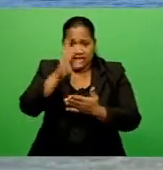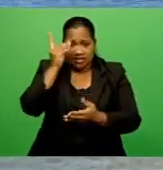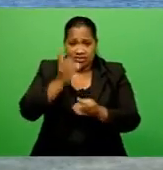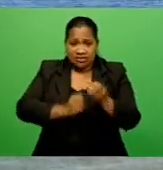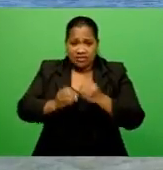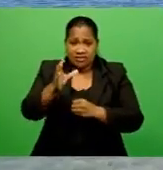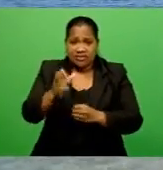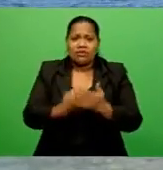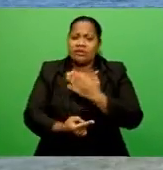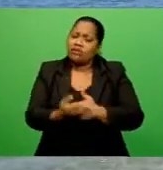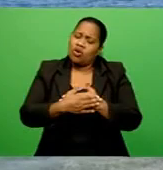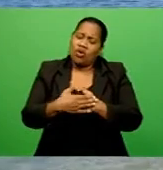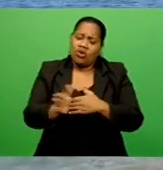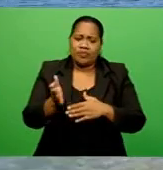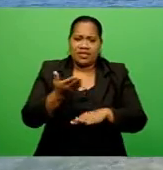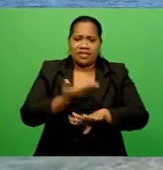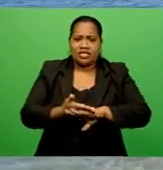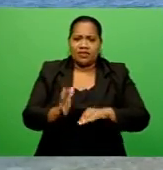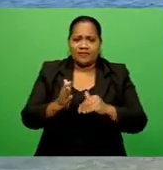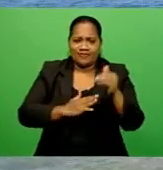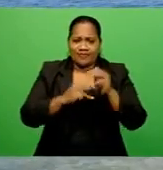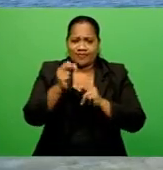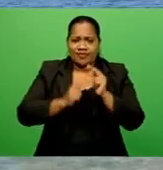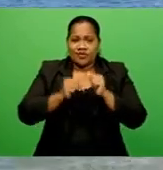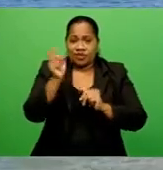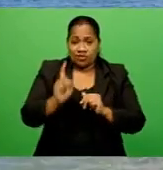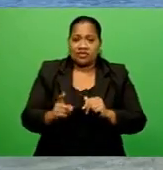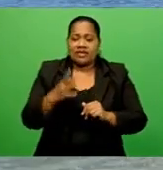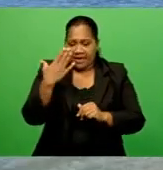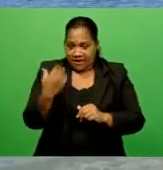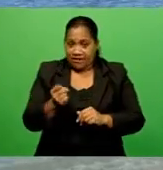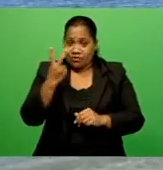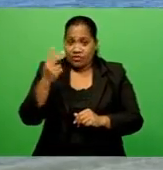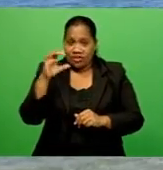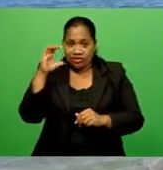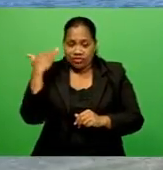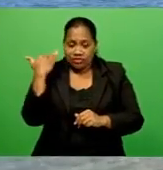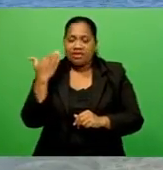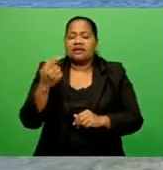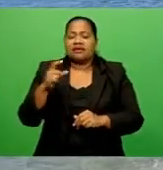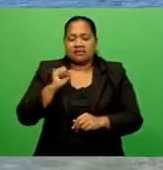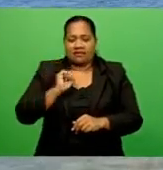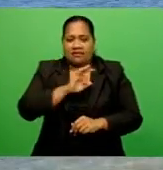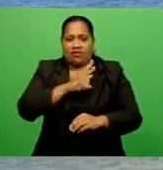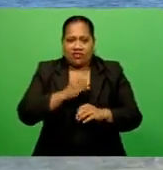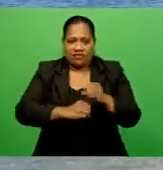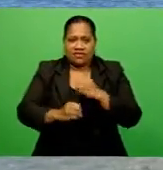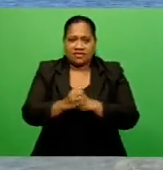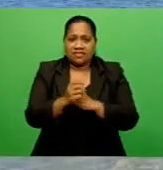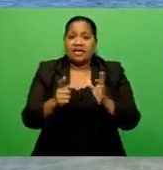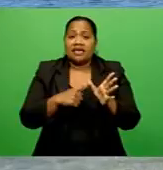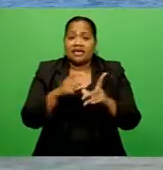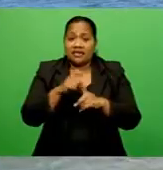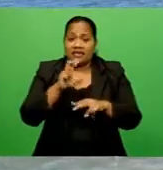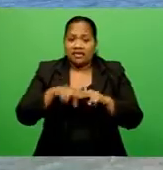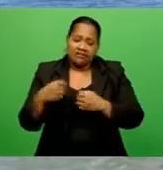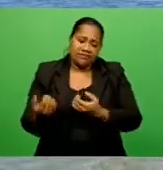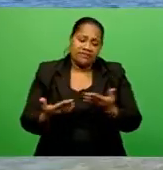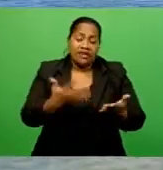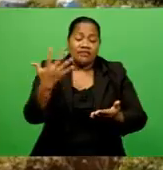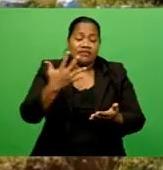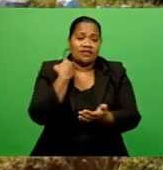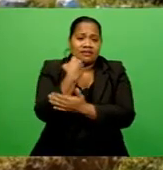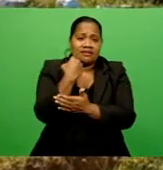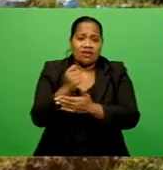newly constructed building today. The school has 2 classrooms and a staff office as well. The ADF also handed over 15 rugby balls